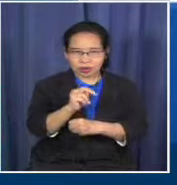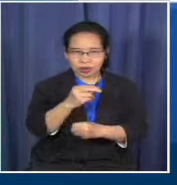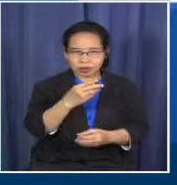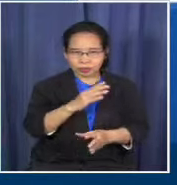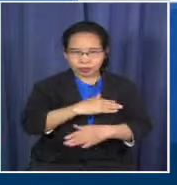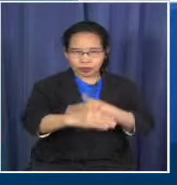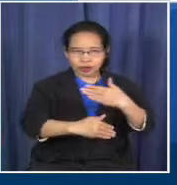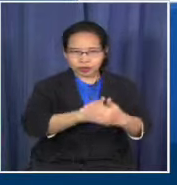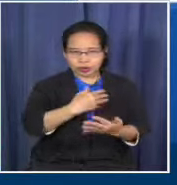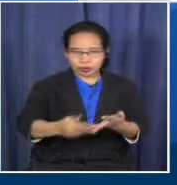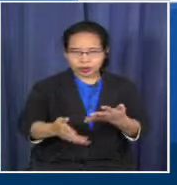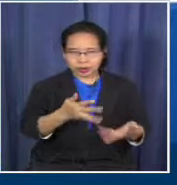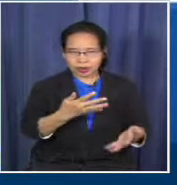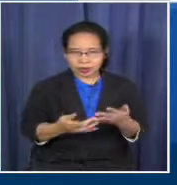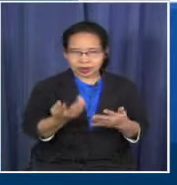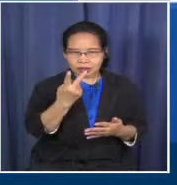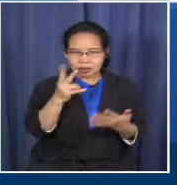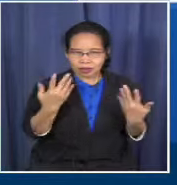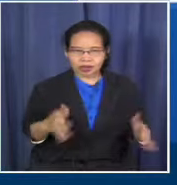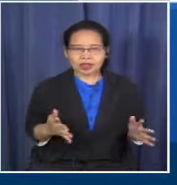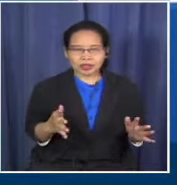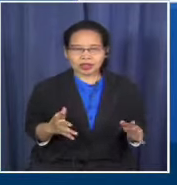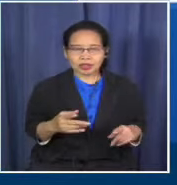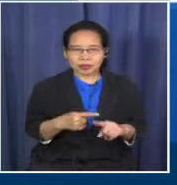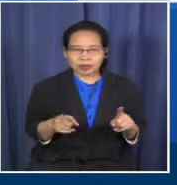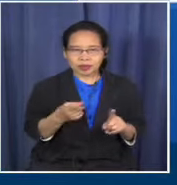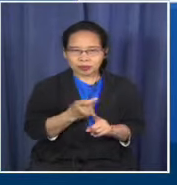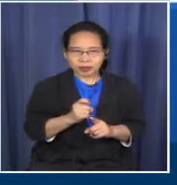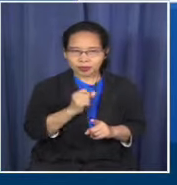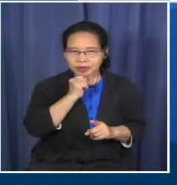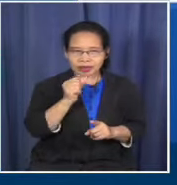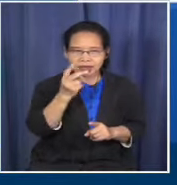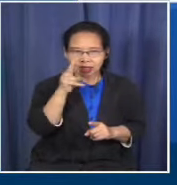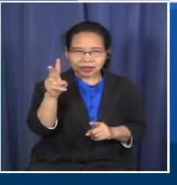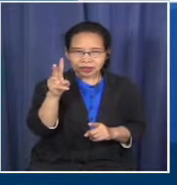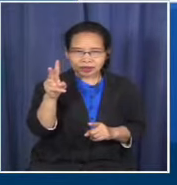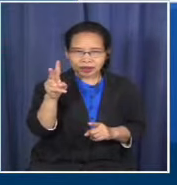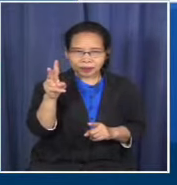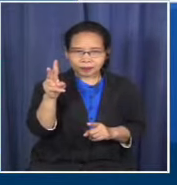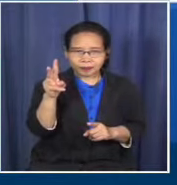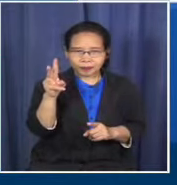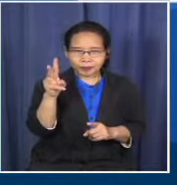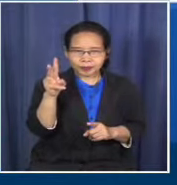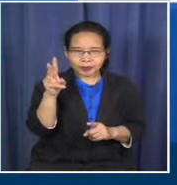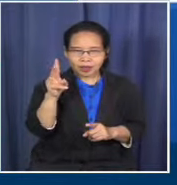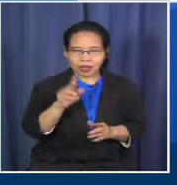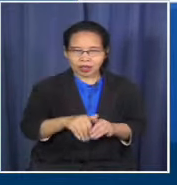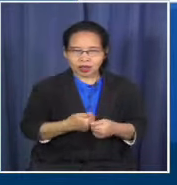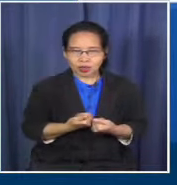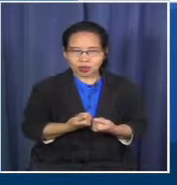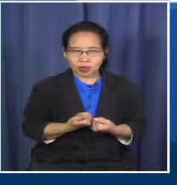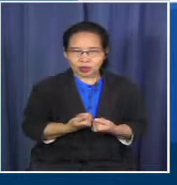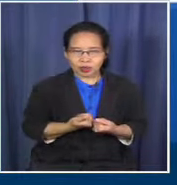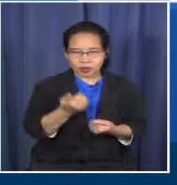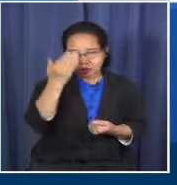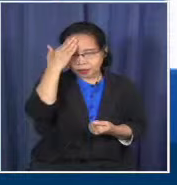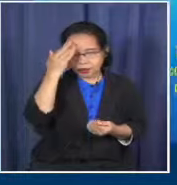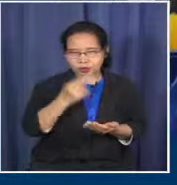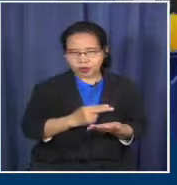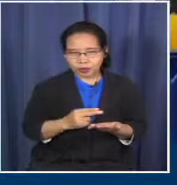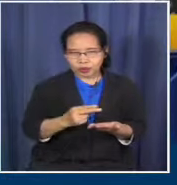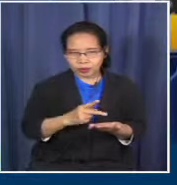Two atoms of hydrogen and one atom of oxygen will make water. So now you can see